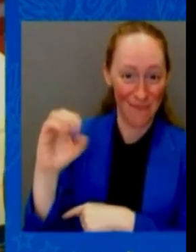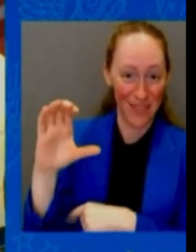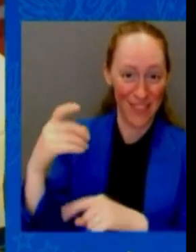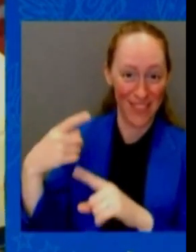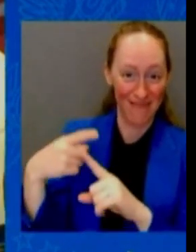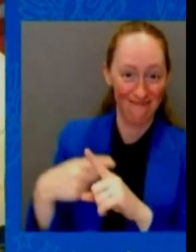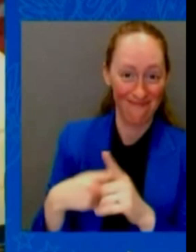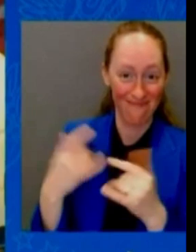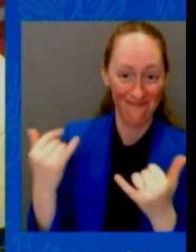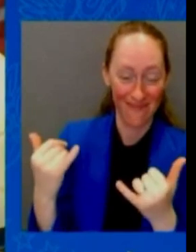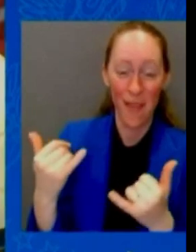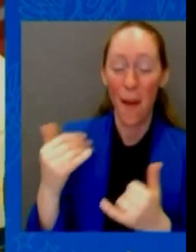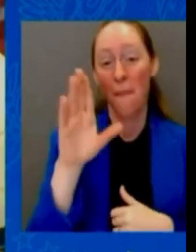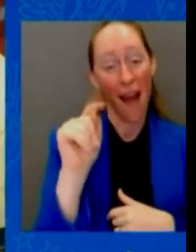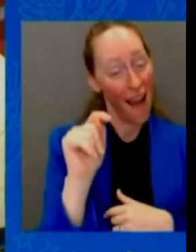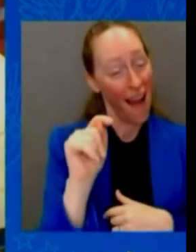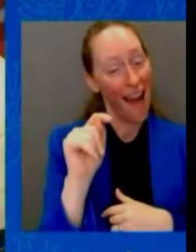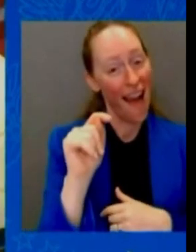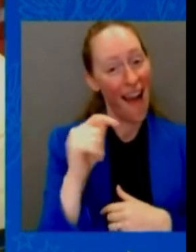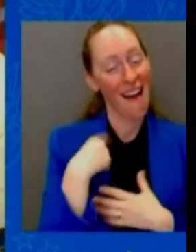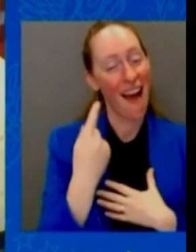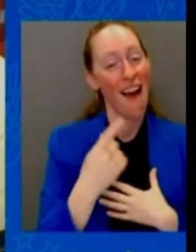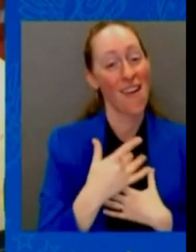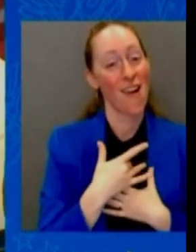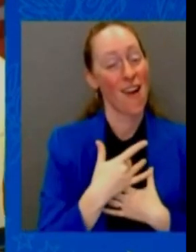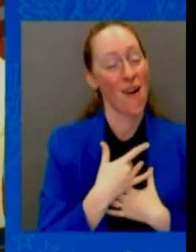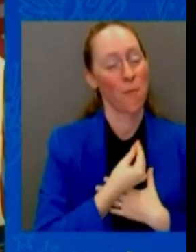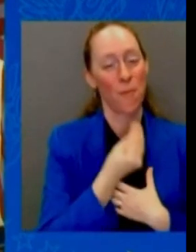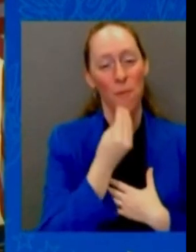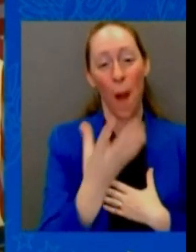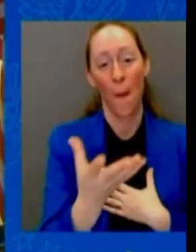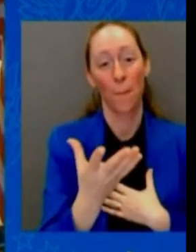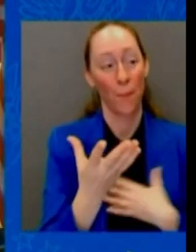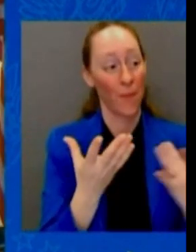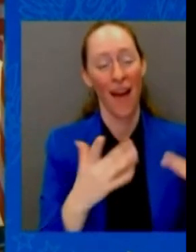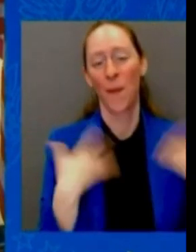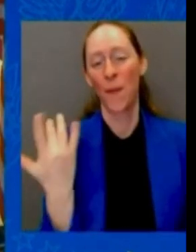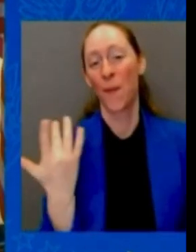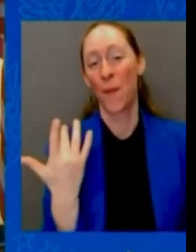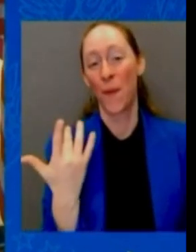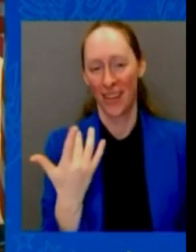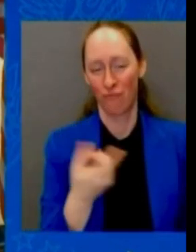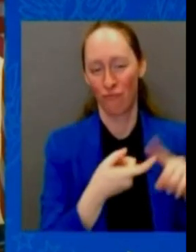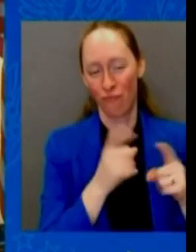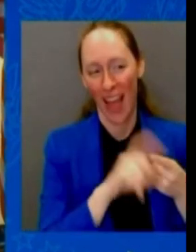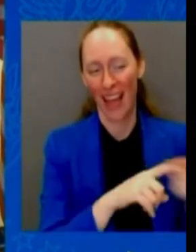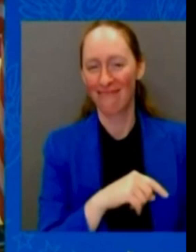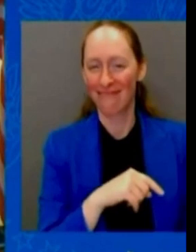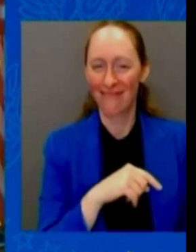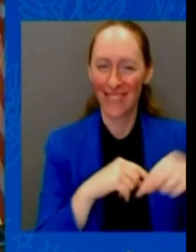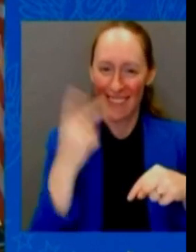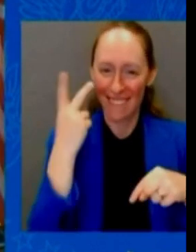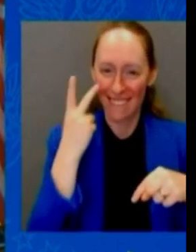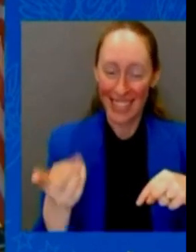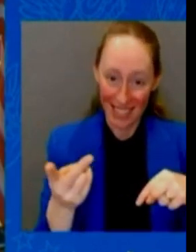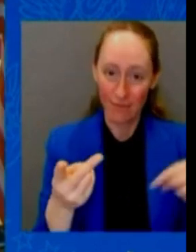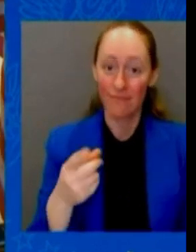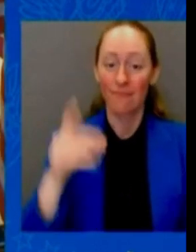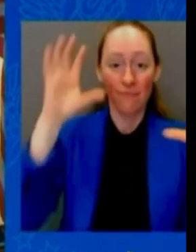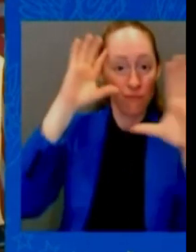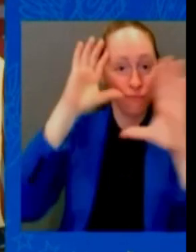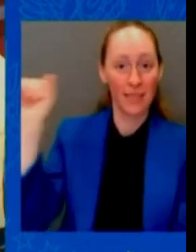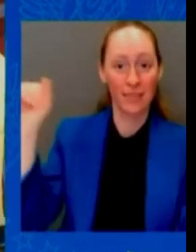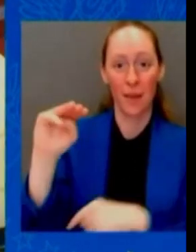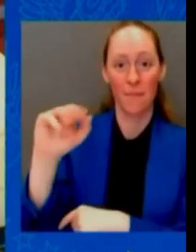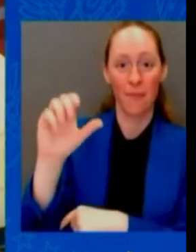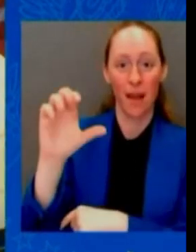White House. President Macron and Brigitte, members of the French delegation, distinguished guests, it's an honor, a